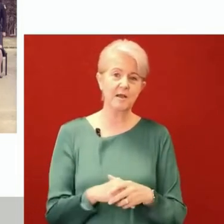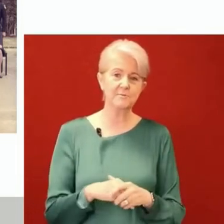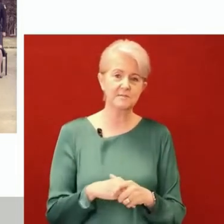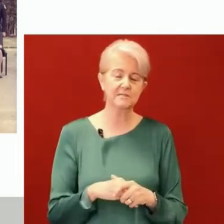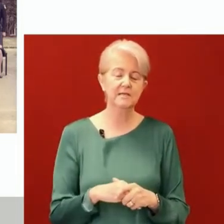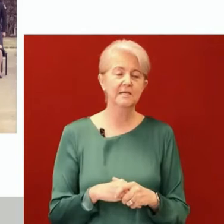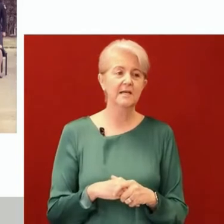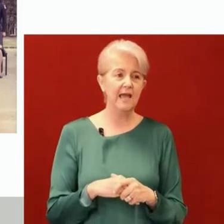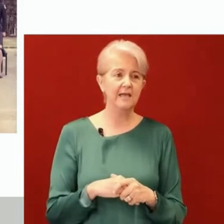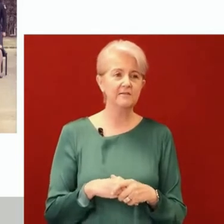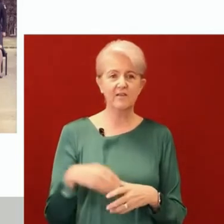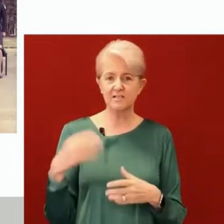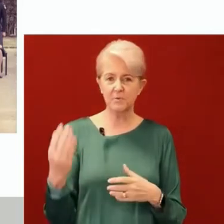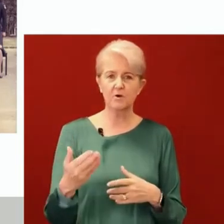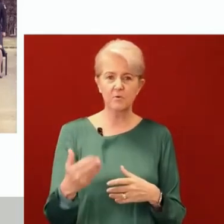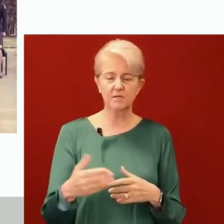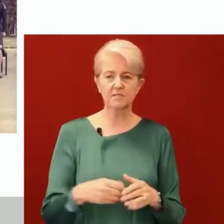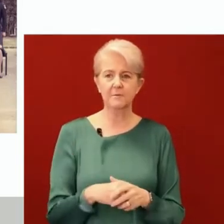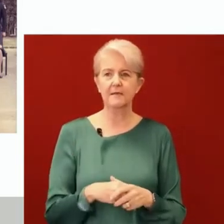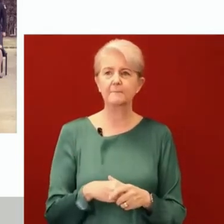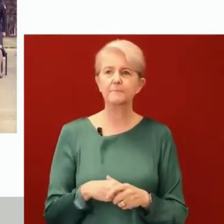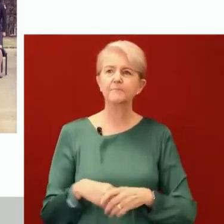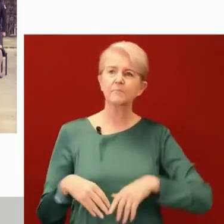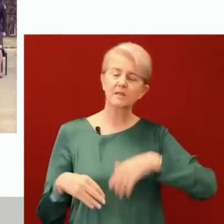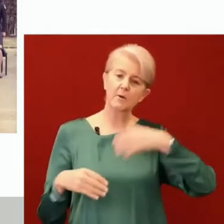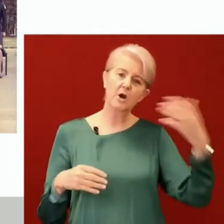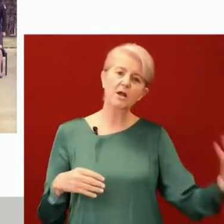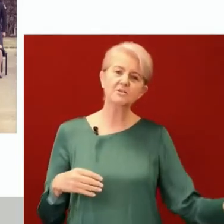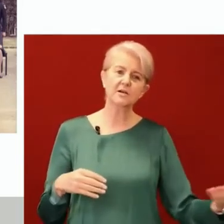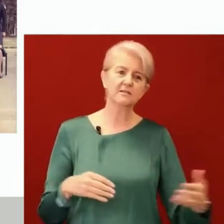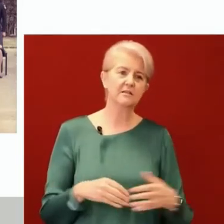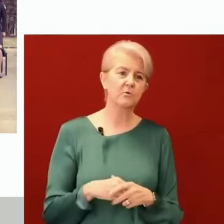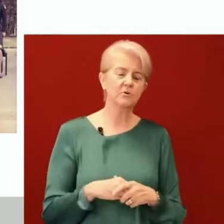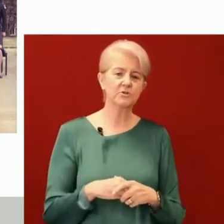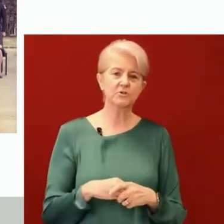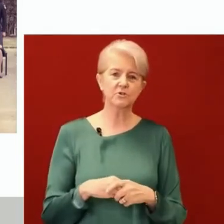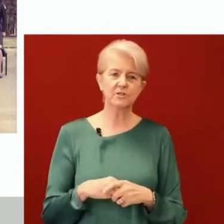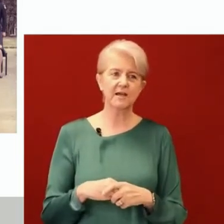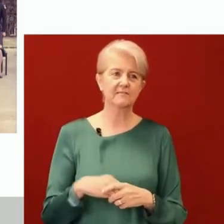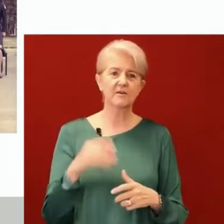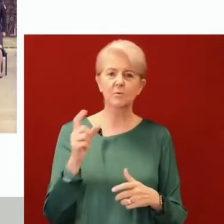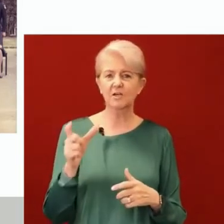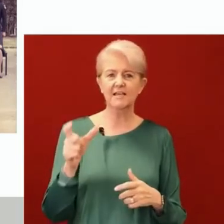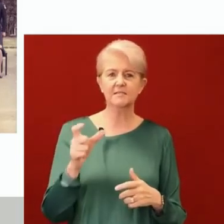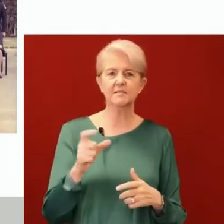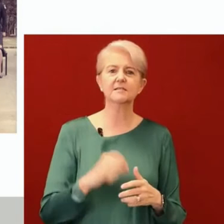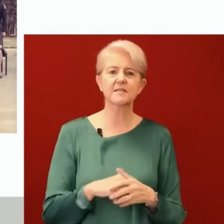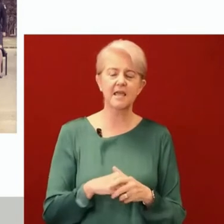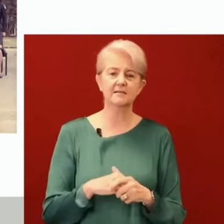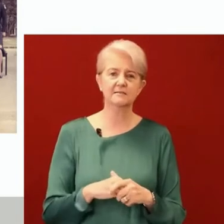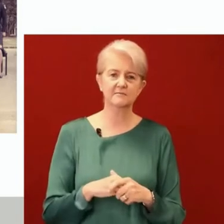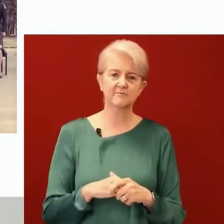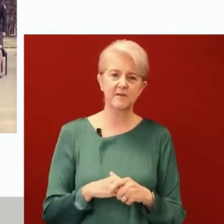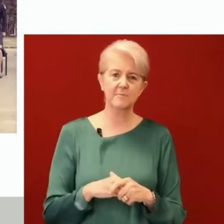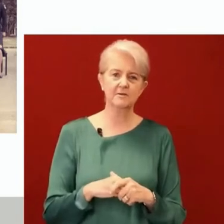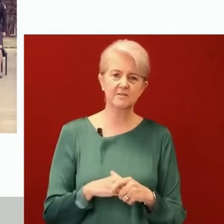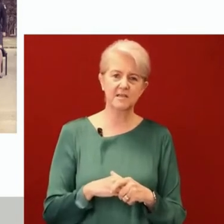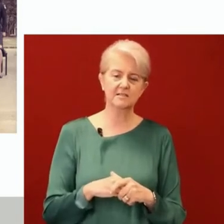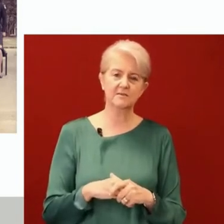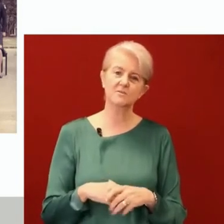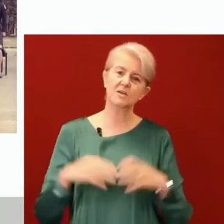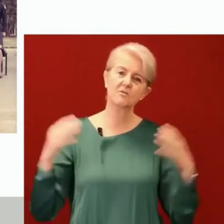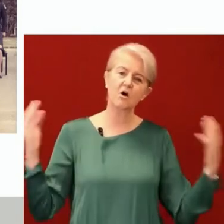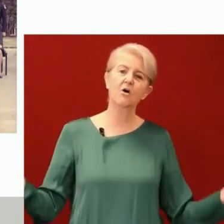nation's papers, and that's where I wanted to be. Now, when I decided that I wanted to do that, there were less than 10